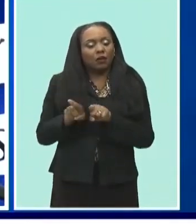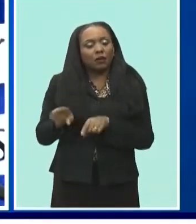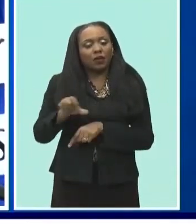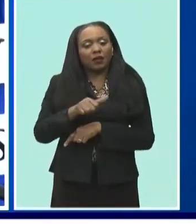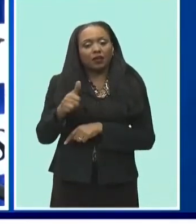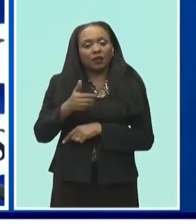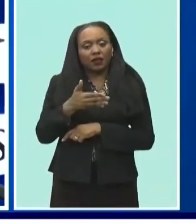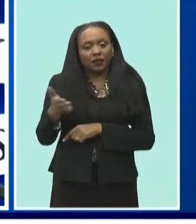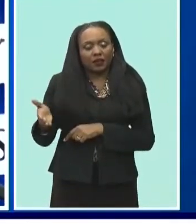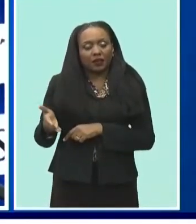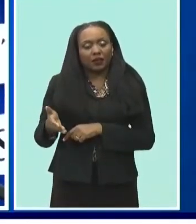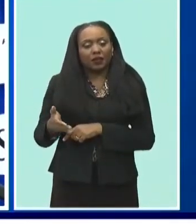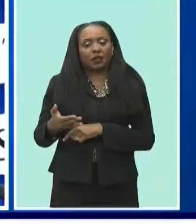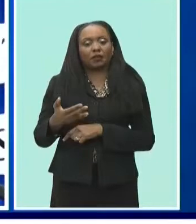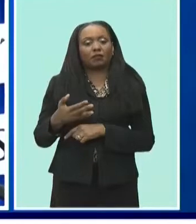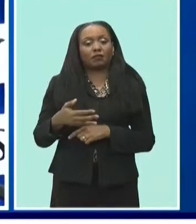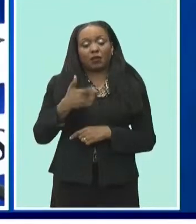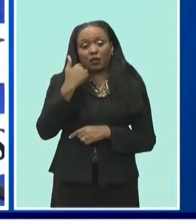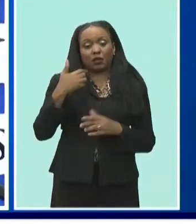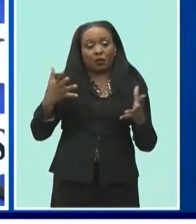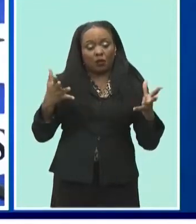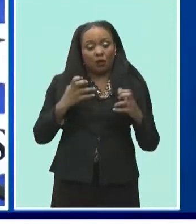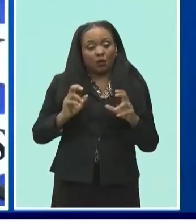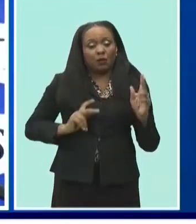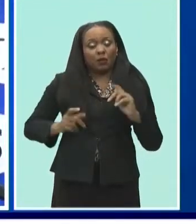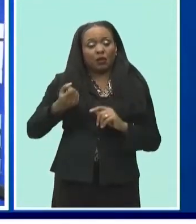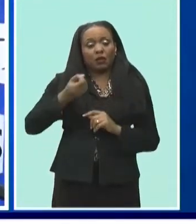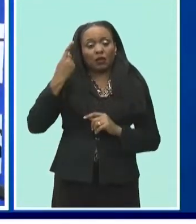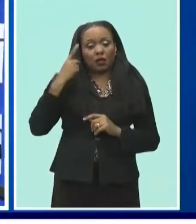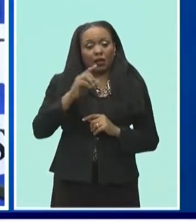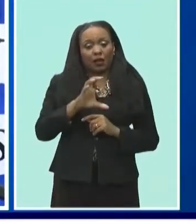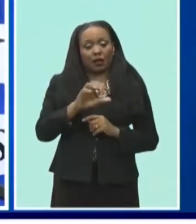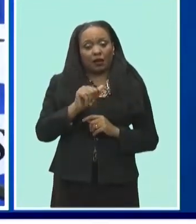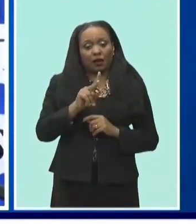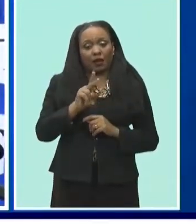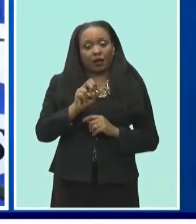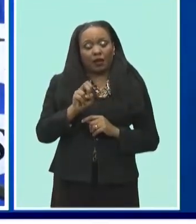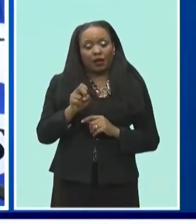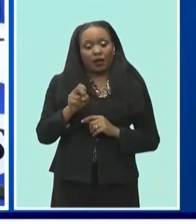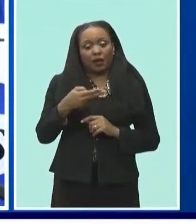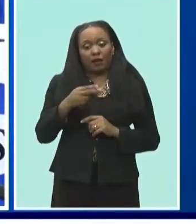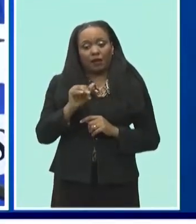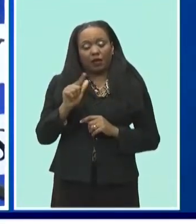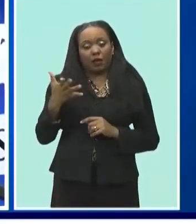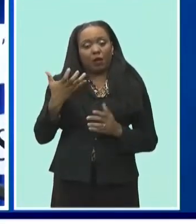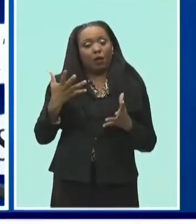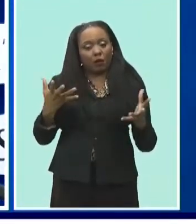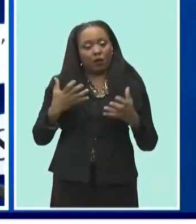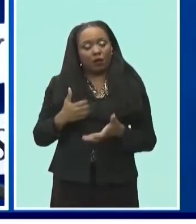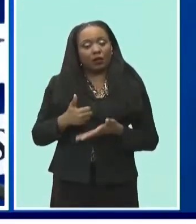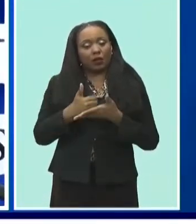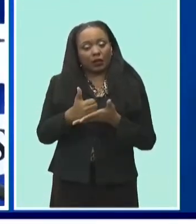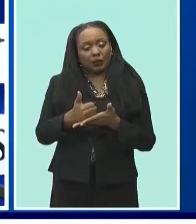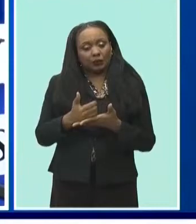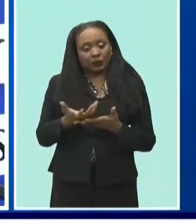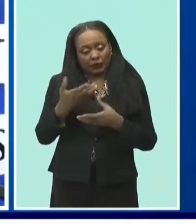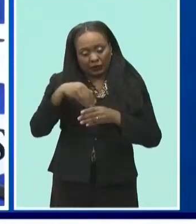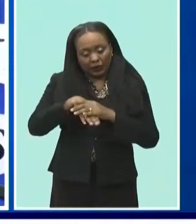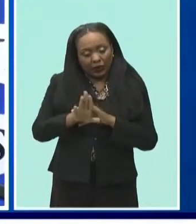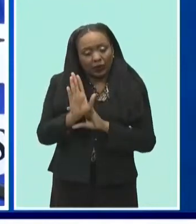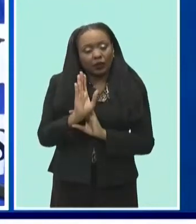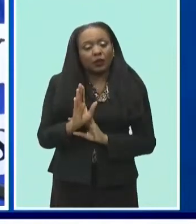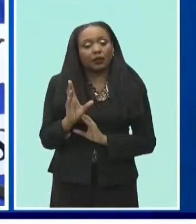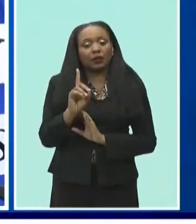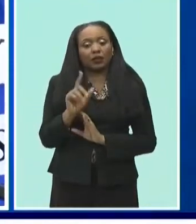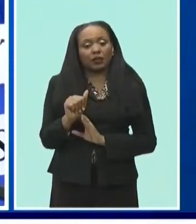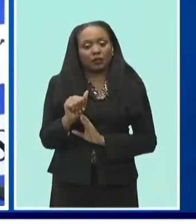indicate Cave Hill is a disability-friendly space, in keeping, of course, with our inclusive,